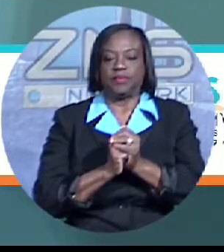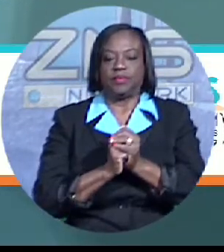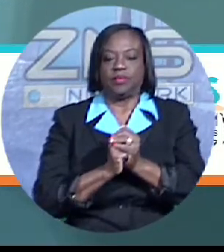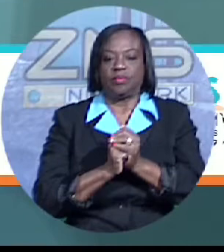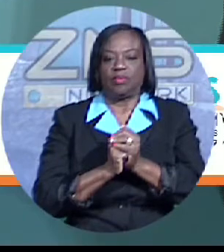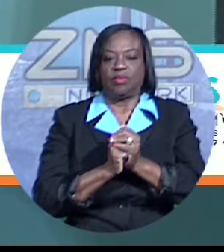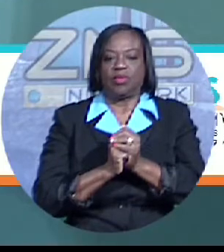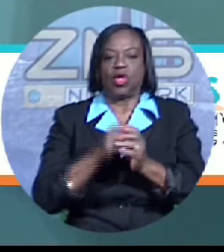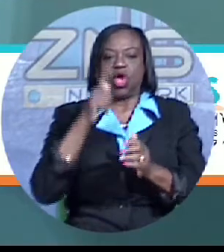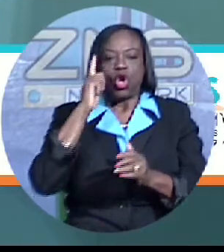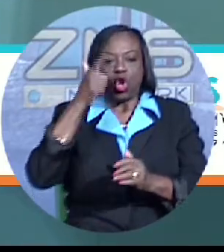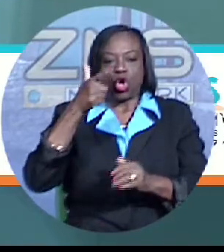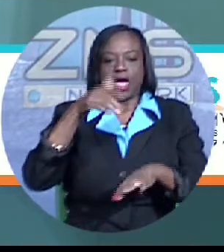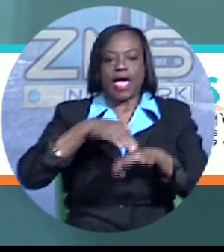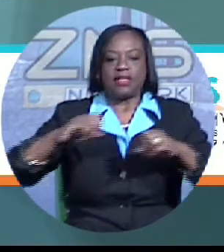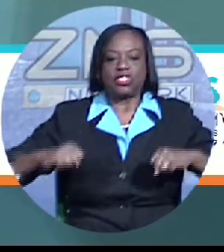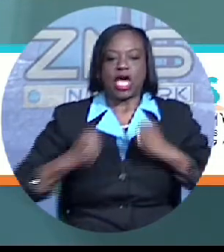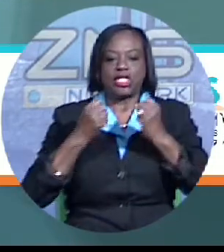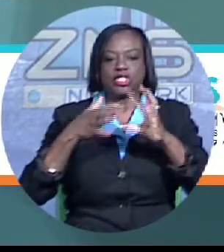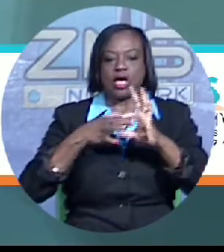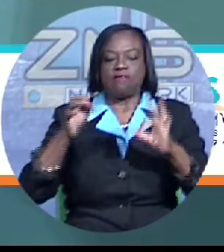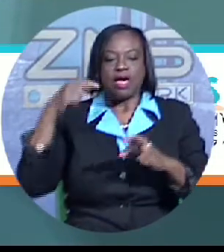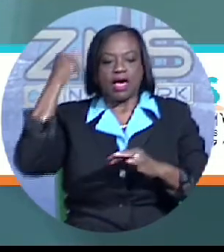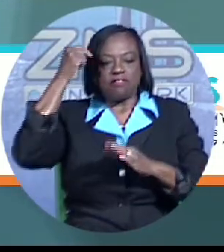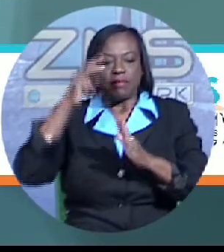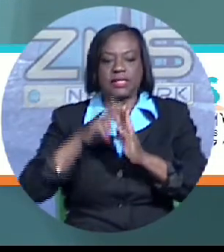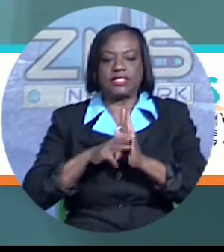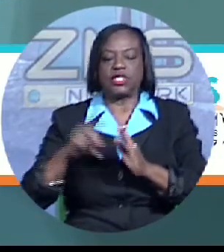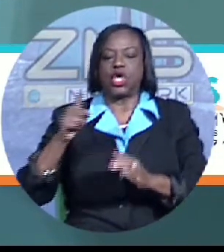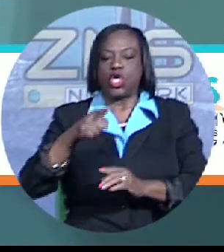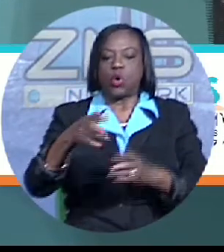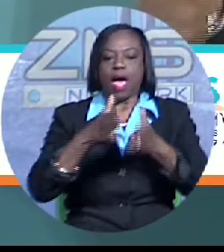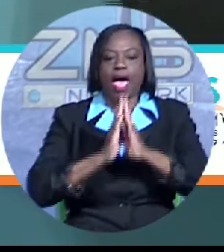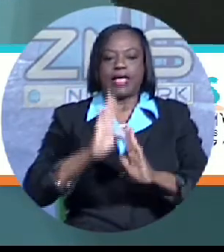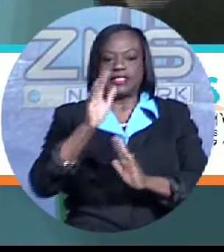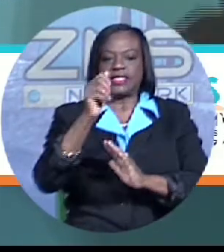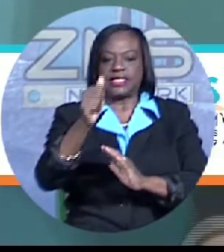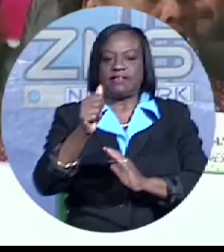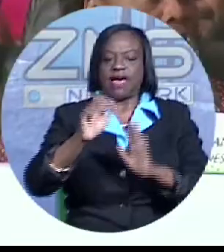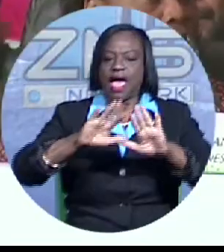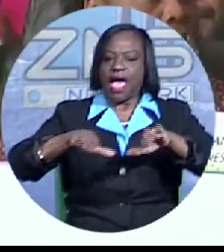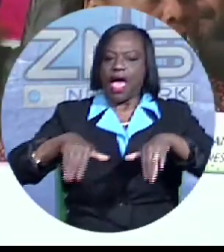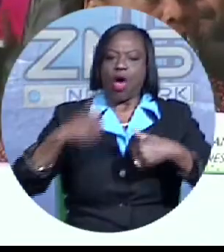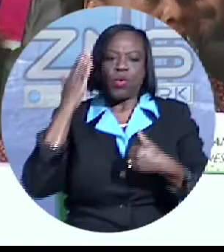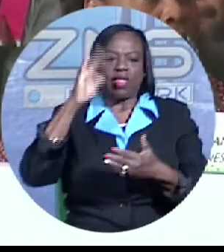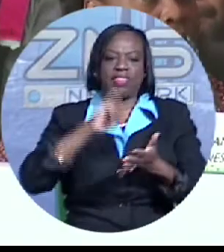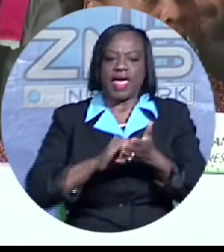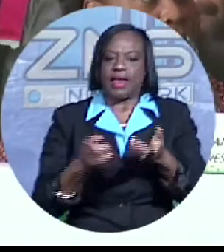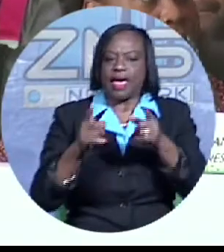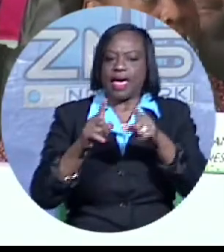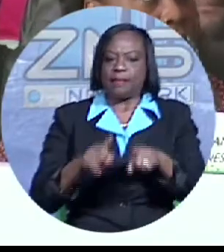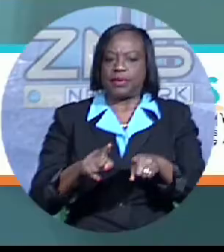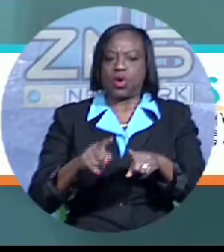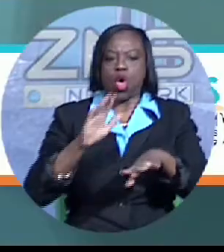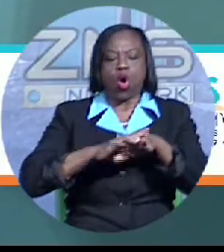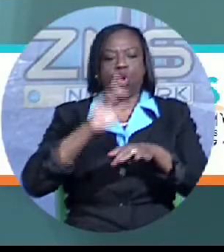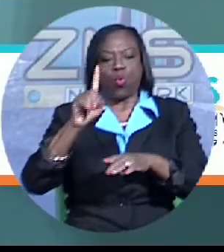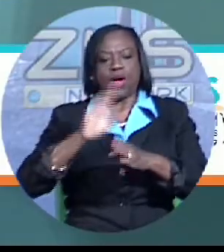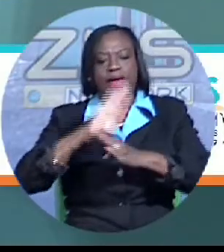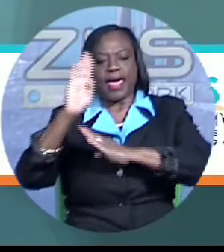and you look at the challenges of governance, you ask yourself, how is it going to happen? Because on one